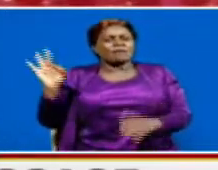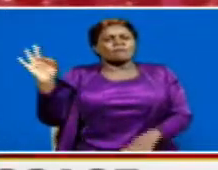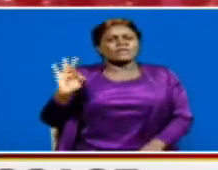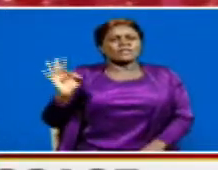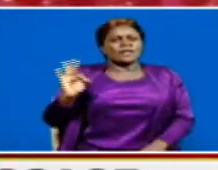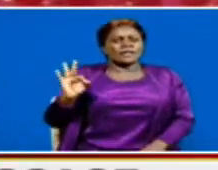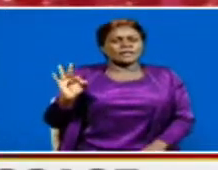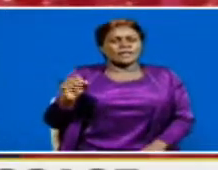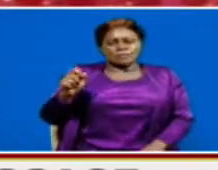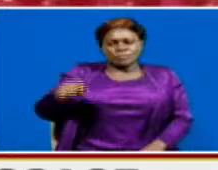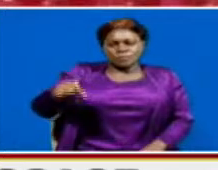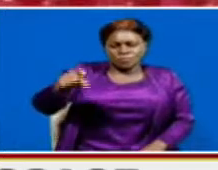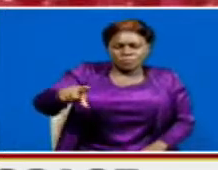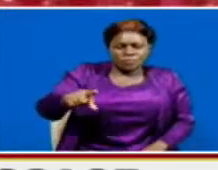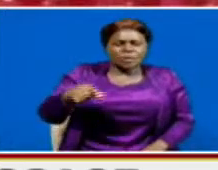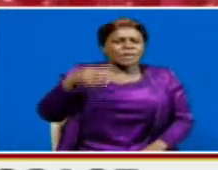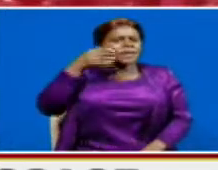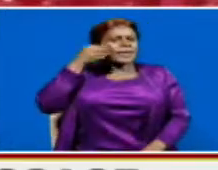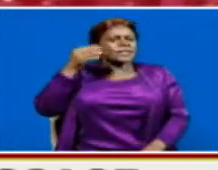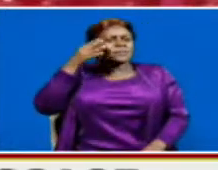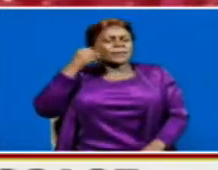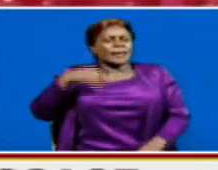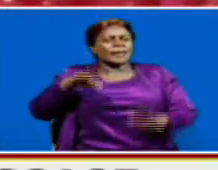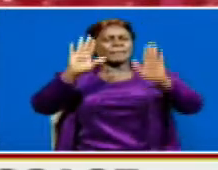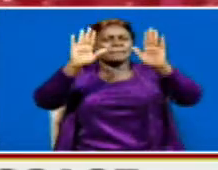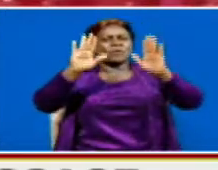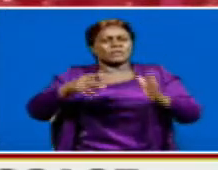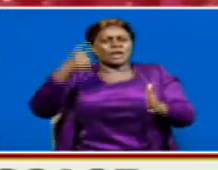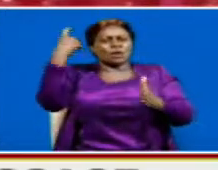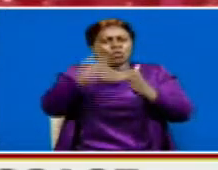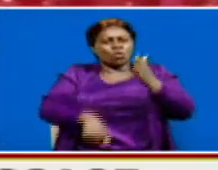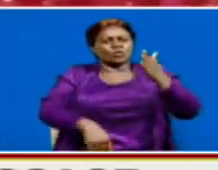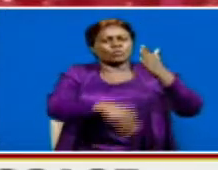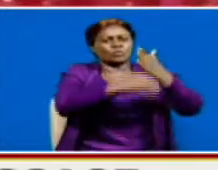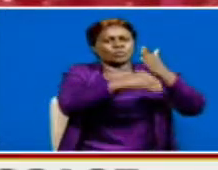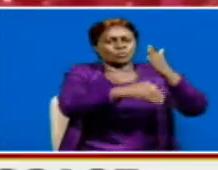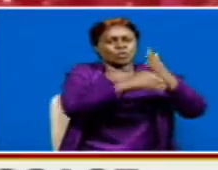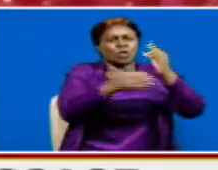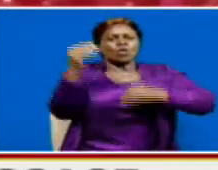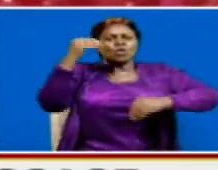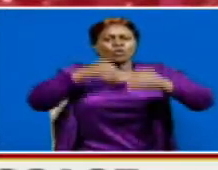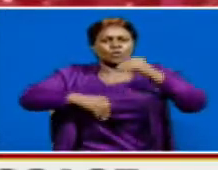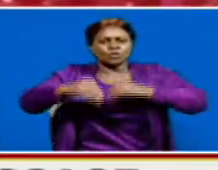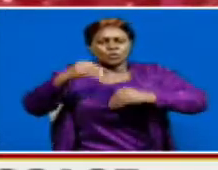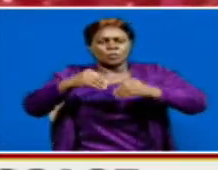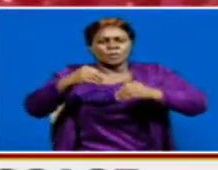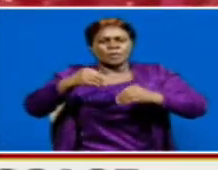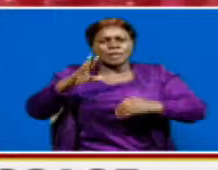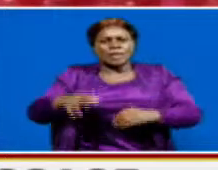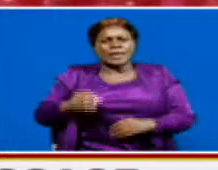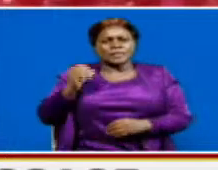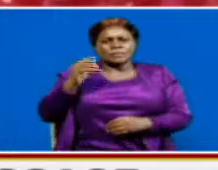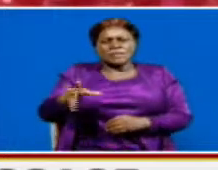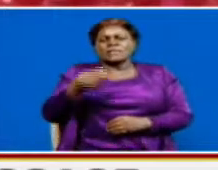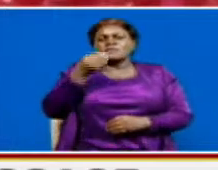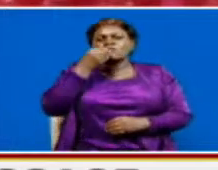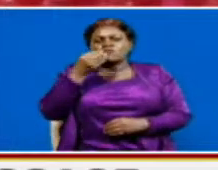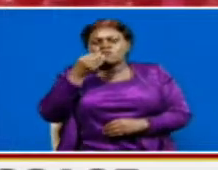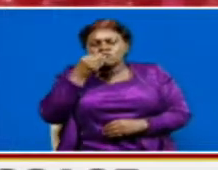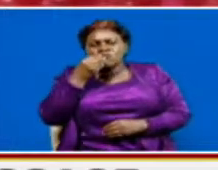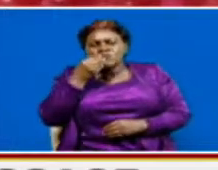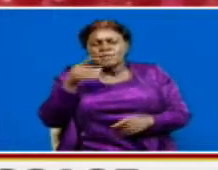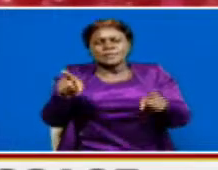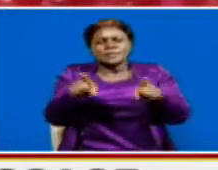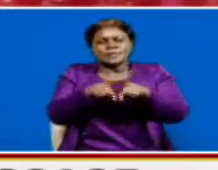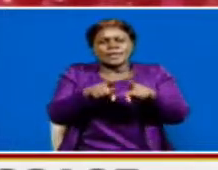Fertilizers and cereals experienced significant price hikes, contributing to the rise in food prices